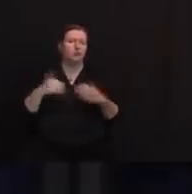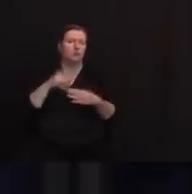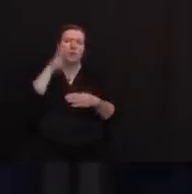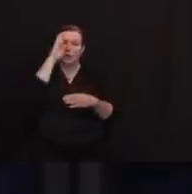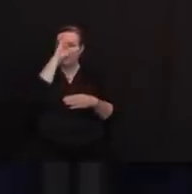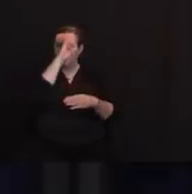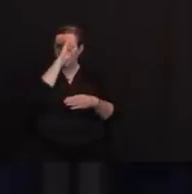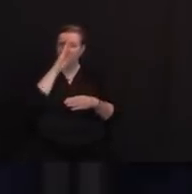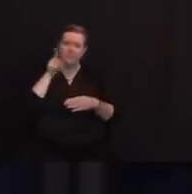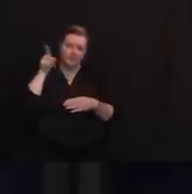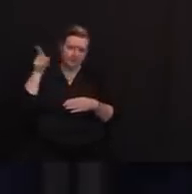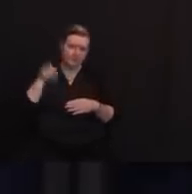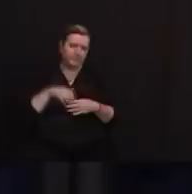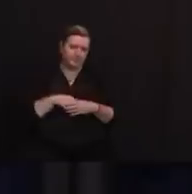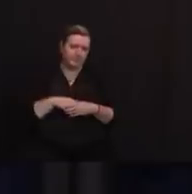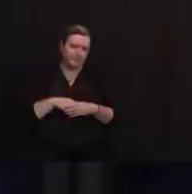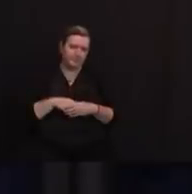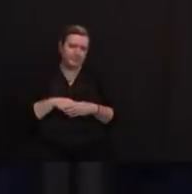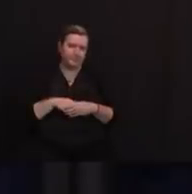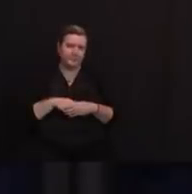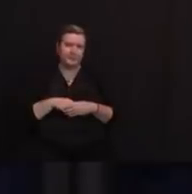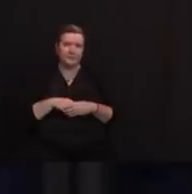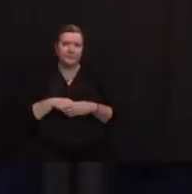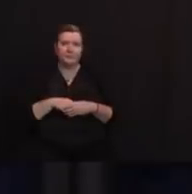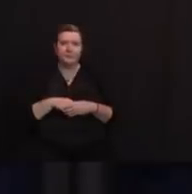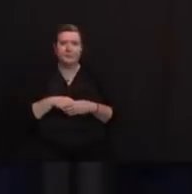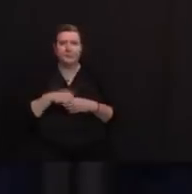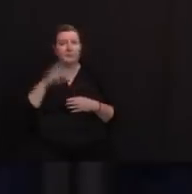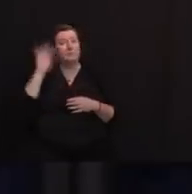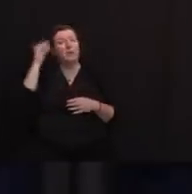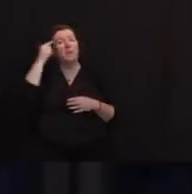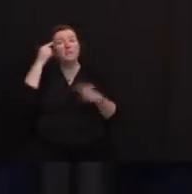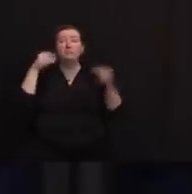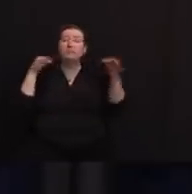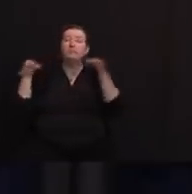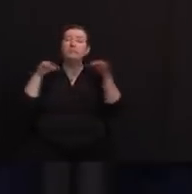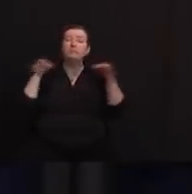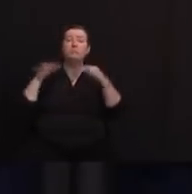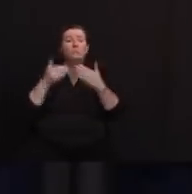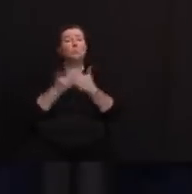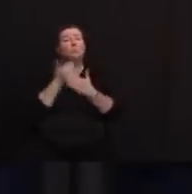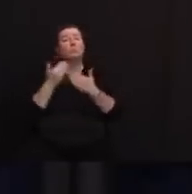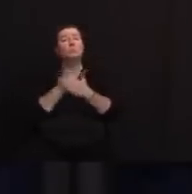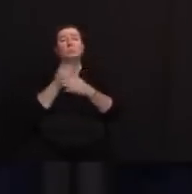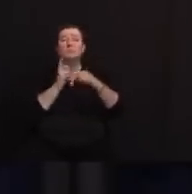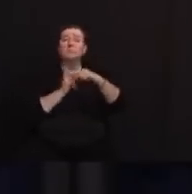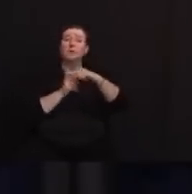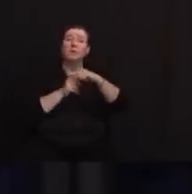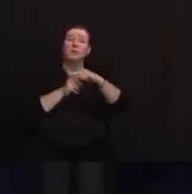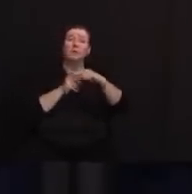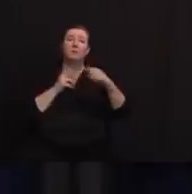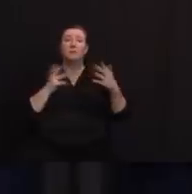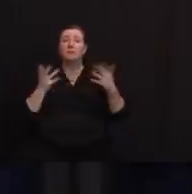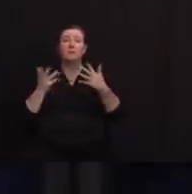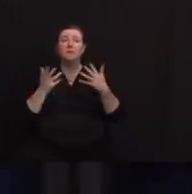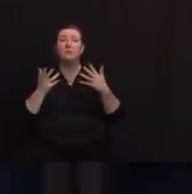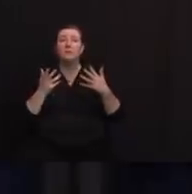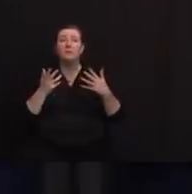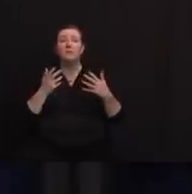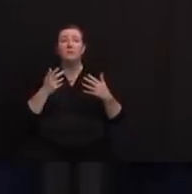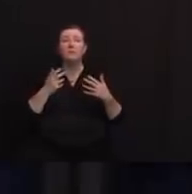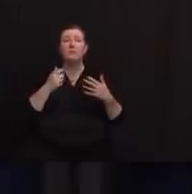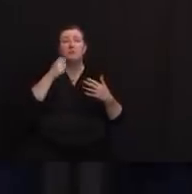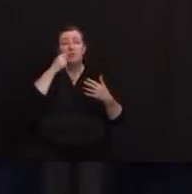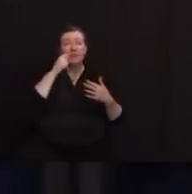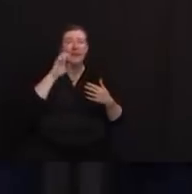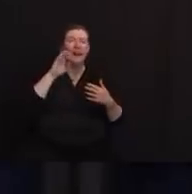hospitalized. The governor reviewed the new cases and deaths in terms of race and ethnicity. For the